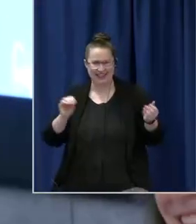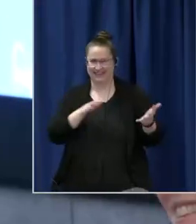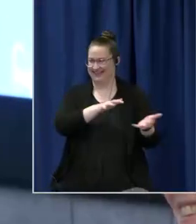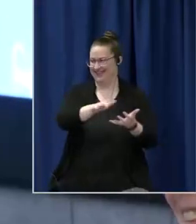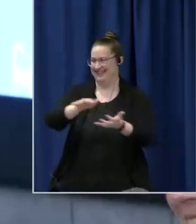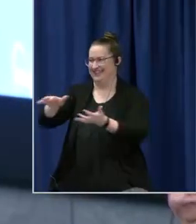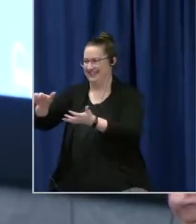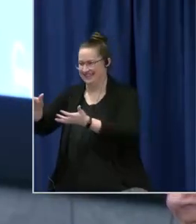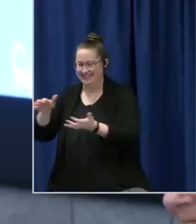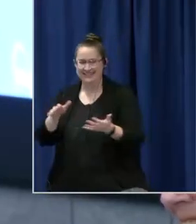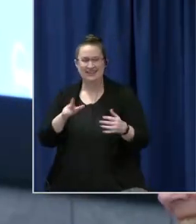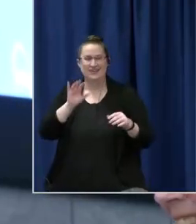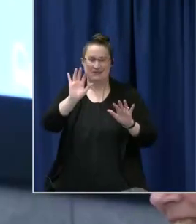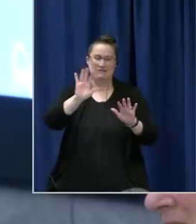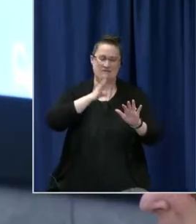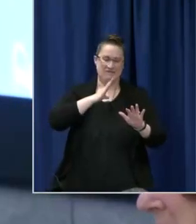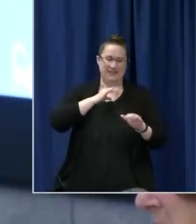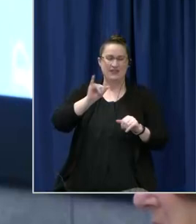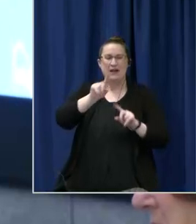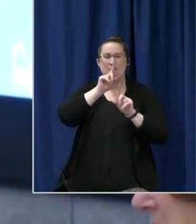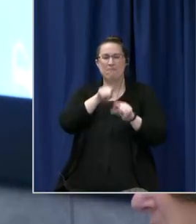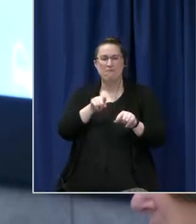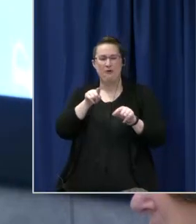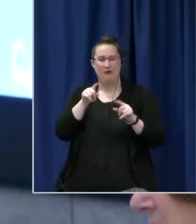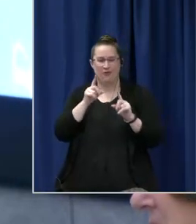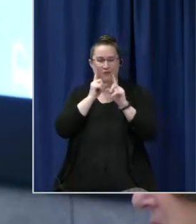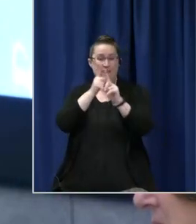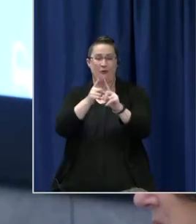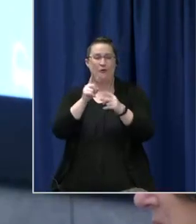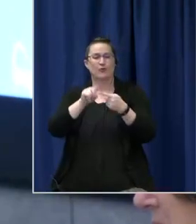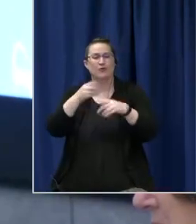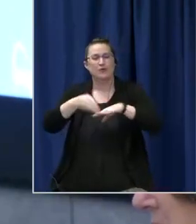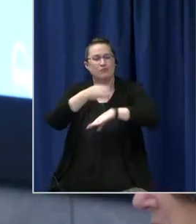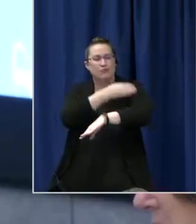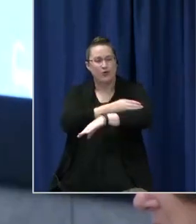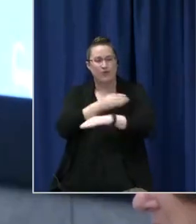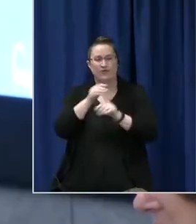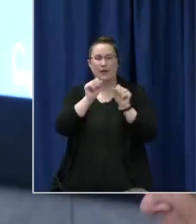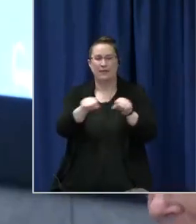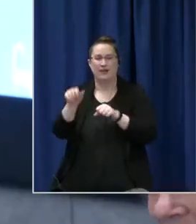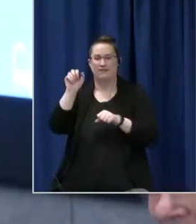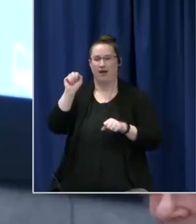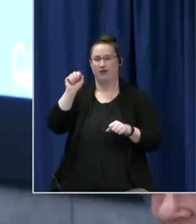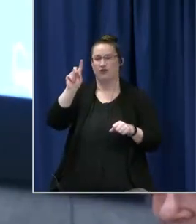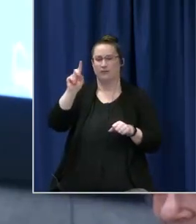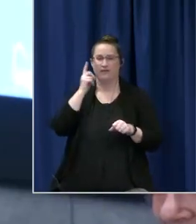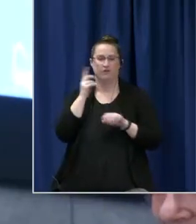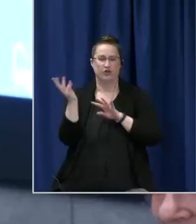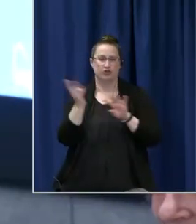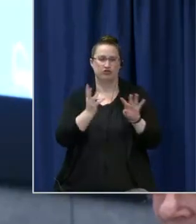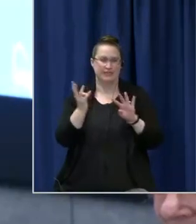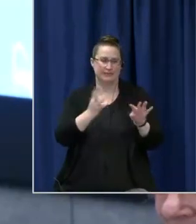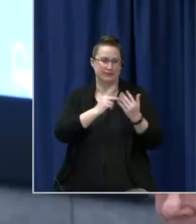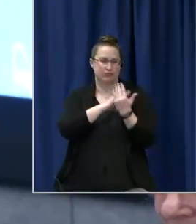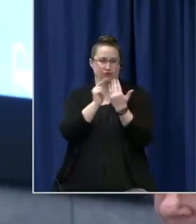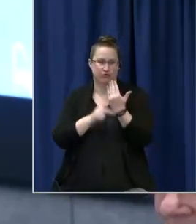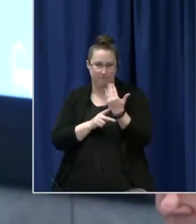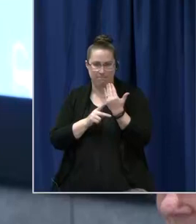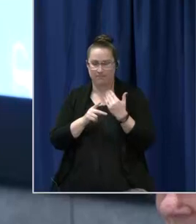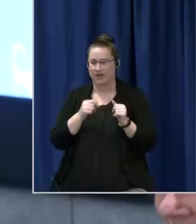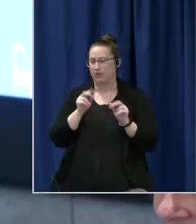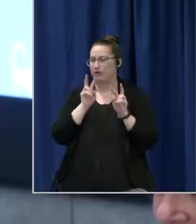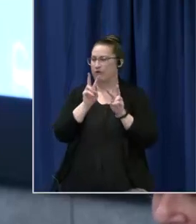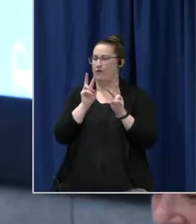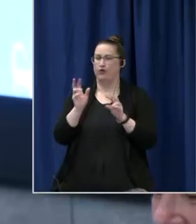This report examines ways to improve the ability of audio description for streamed video programming, and we look forward to receiving